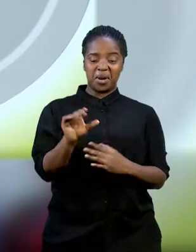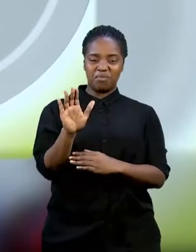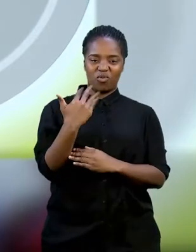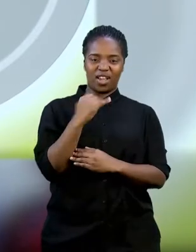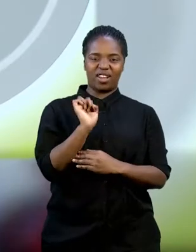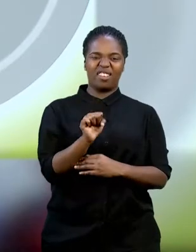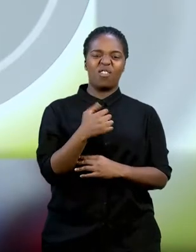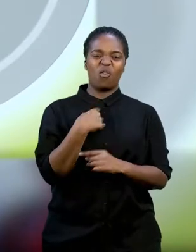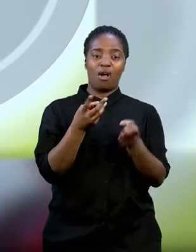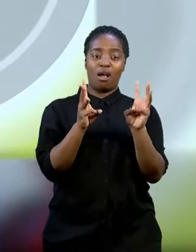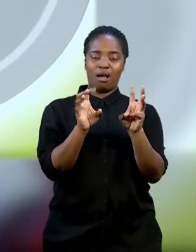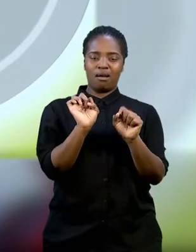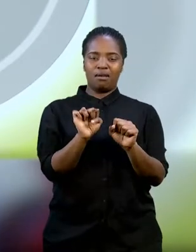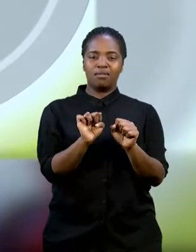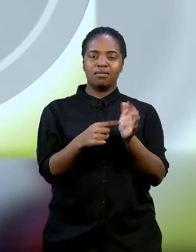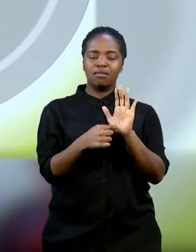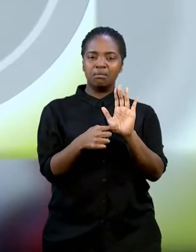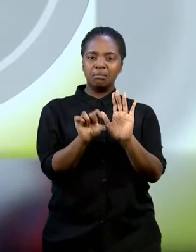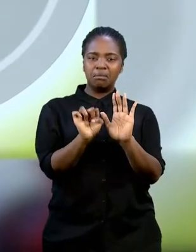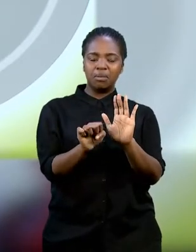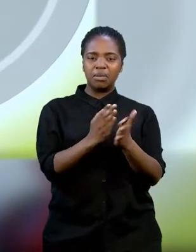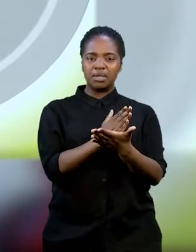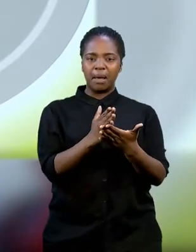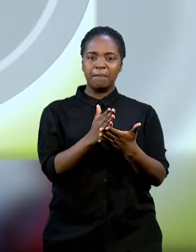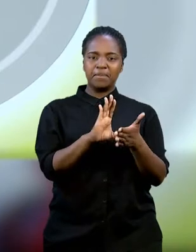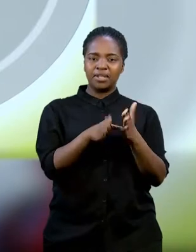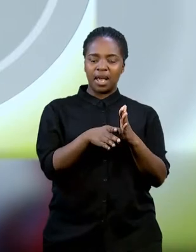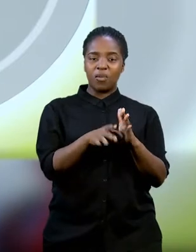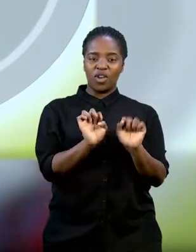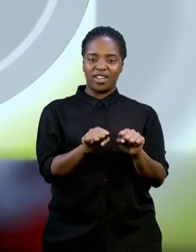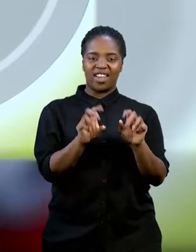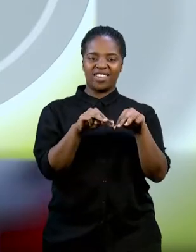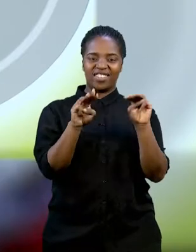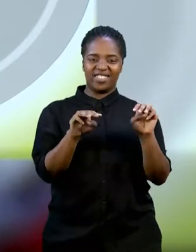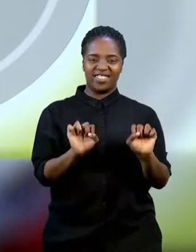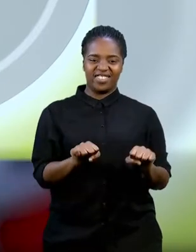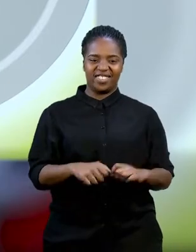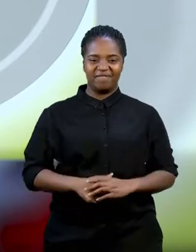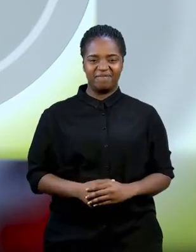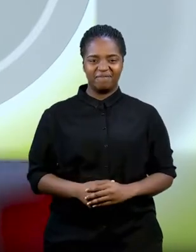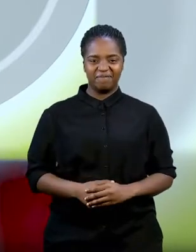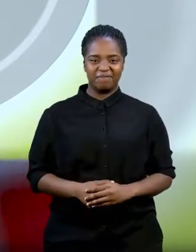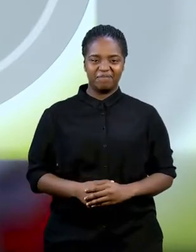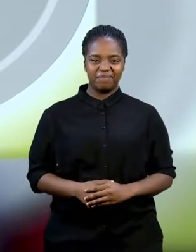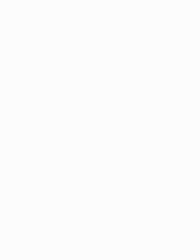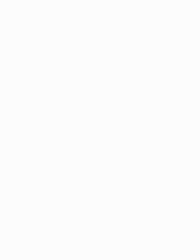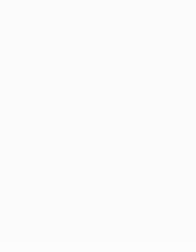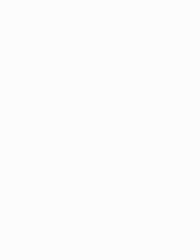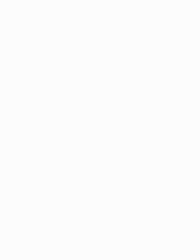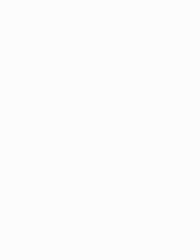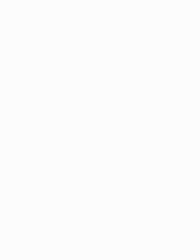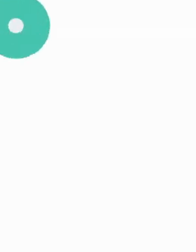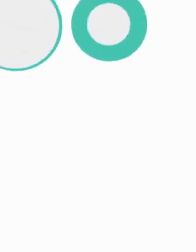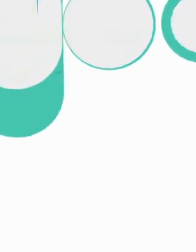gutla re tla ithuta go ngata ka botlhokwa ba o kenyeletsa batho ba botlhe lefatsheng nthong tsena tsa di-arts.